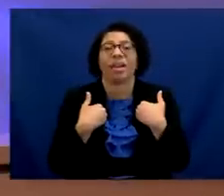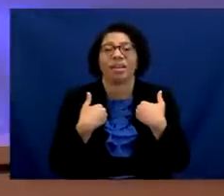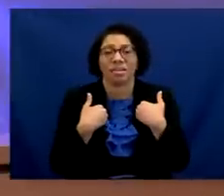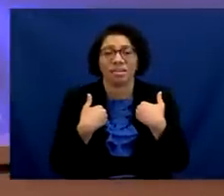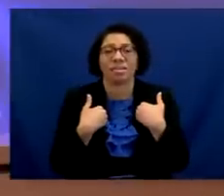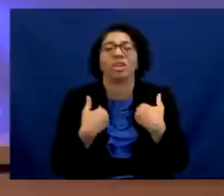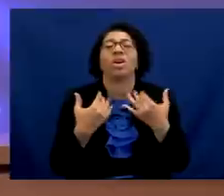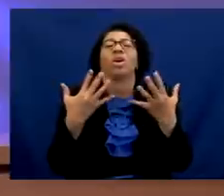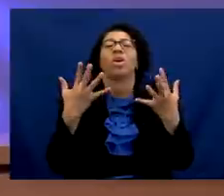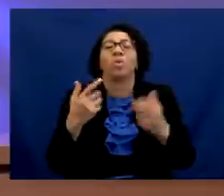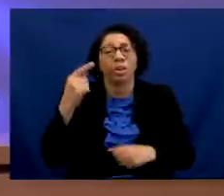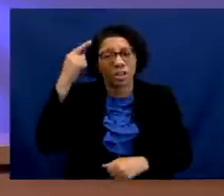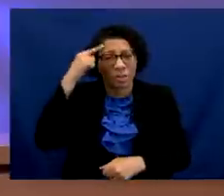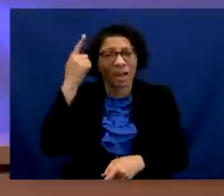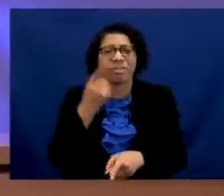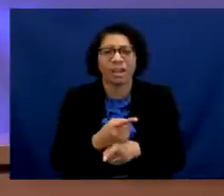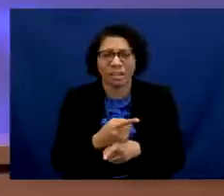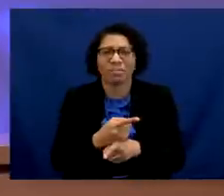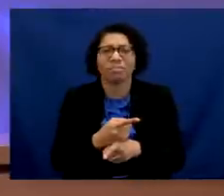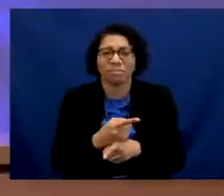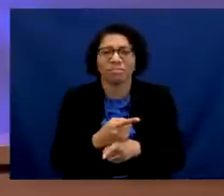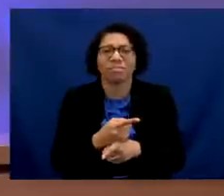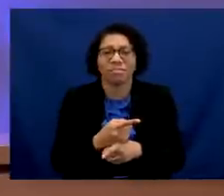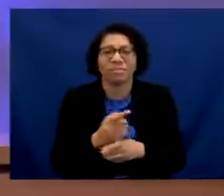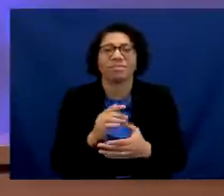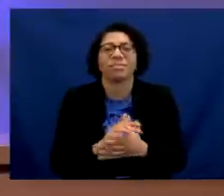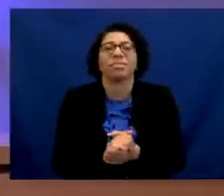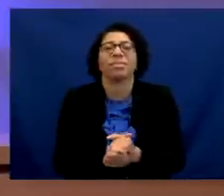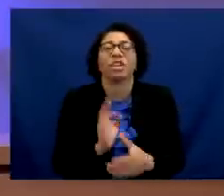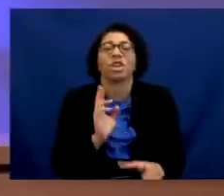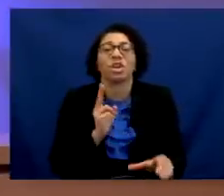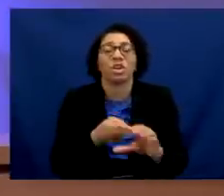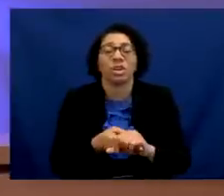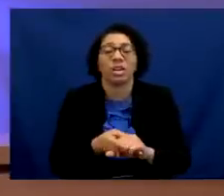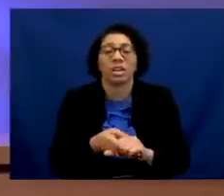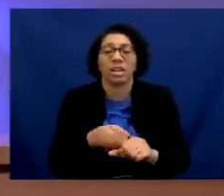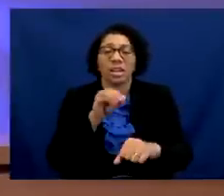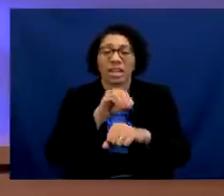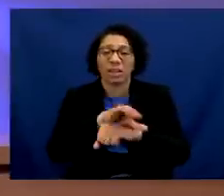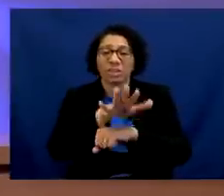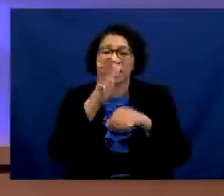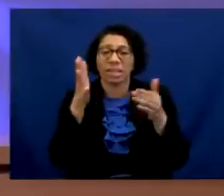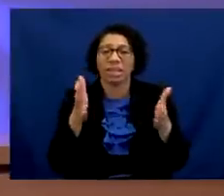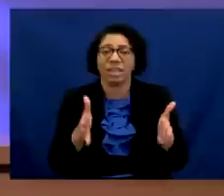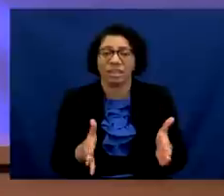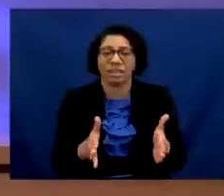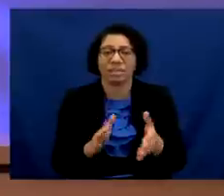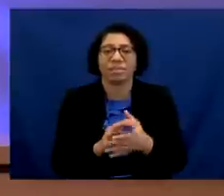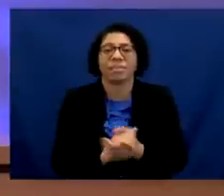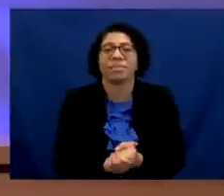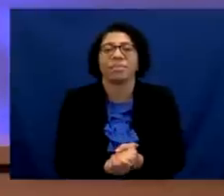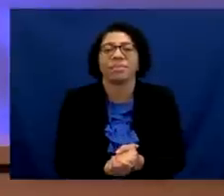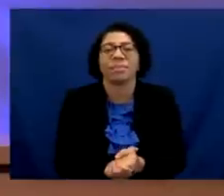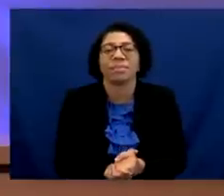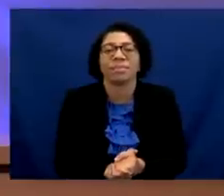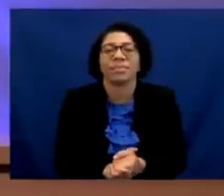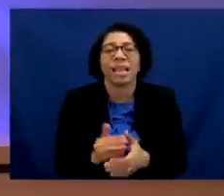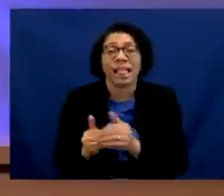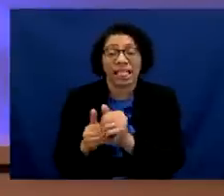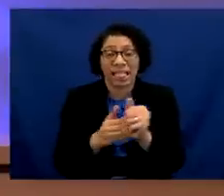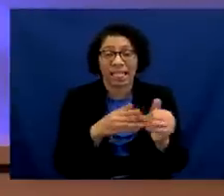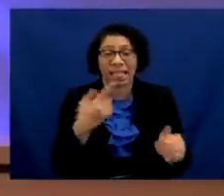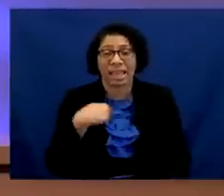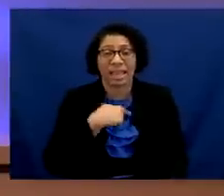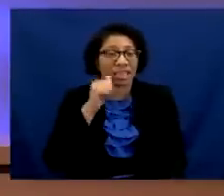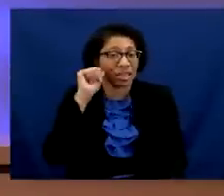to join with our Ministry of Counseling, Christian Counseling, as they lead us through this mental health moment tomorrow. This